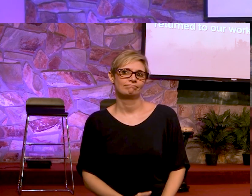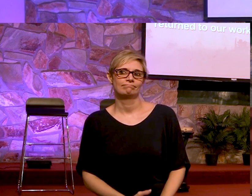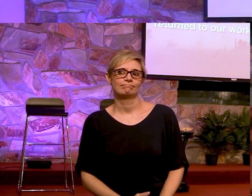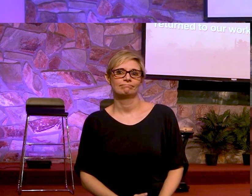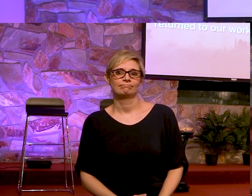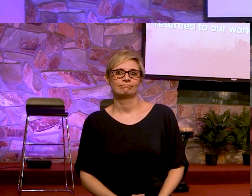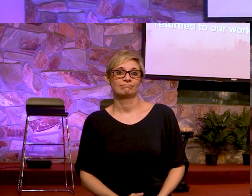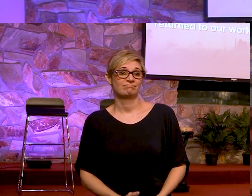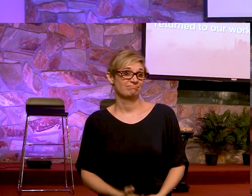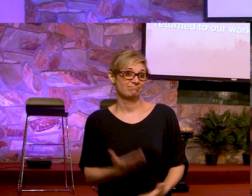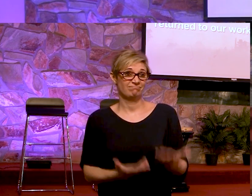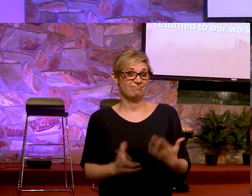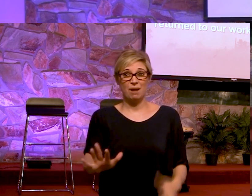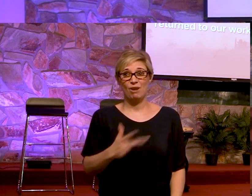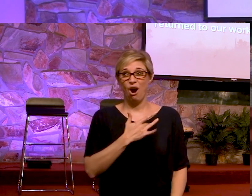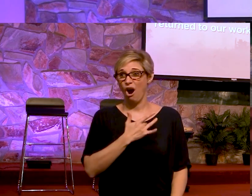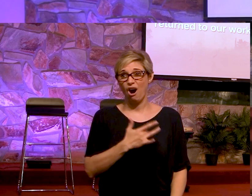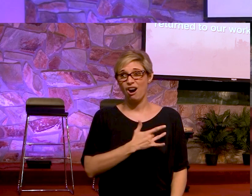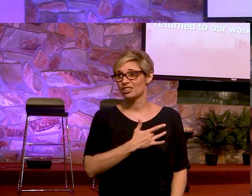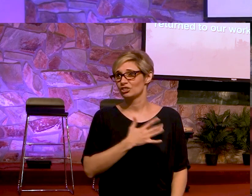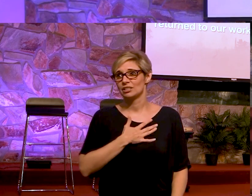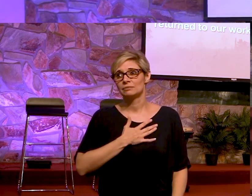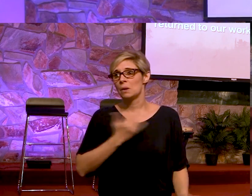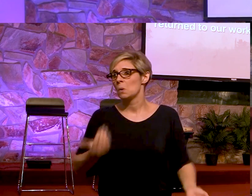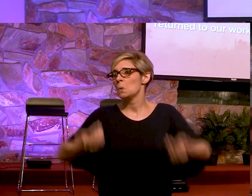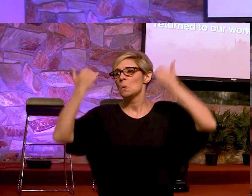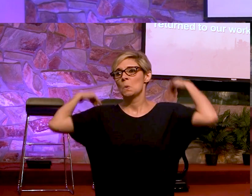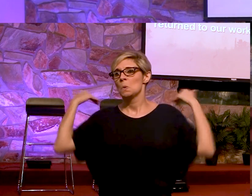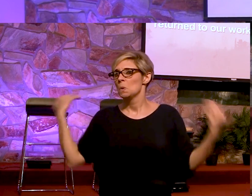Maybe your heart is just overwhelmed.